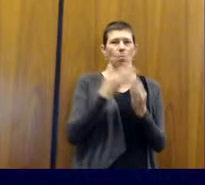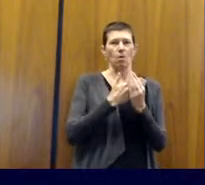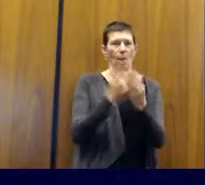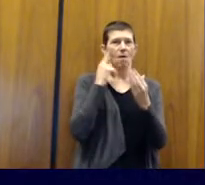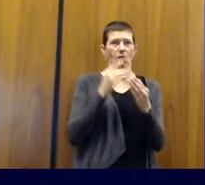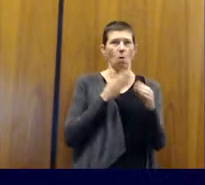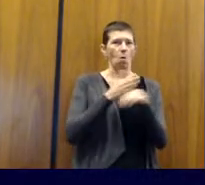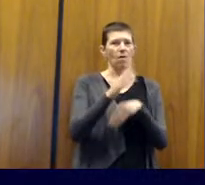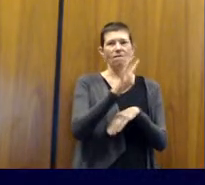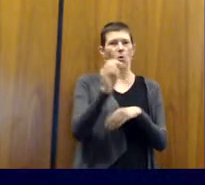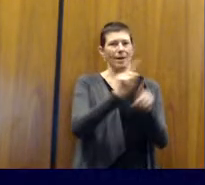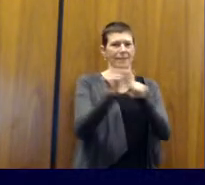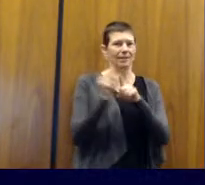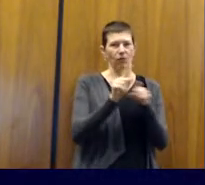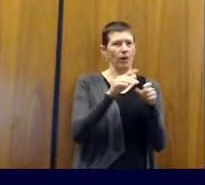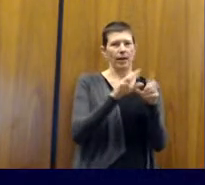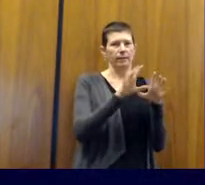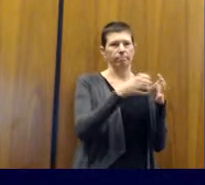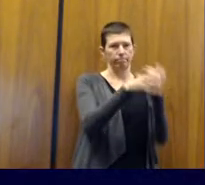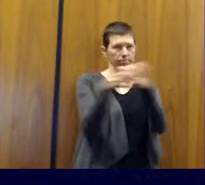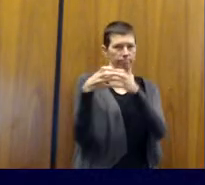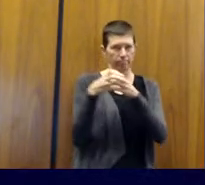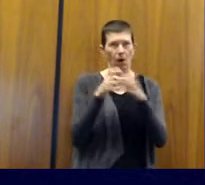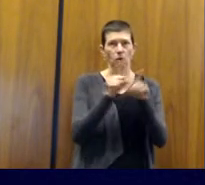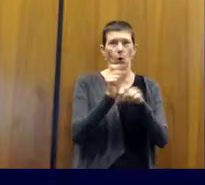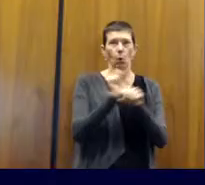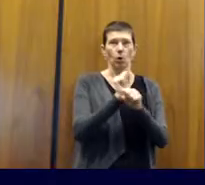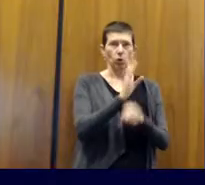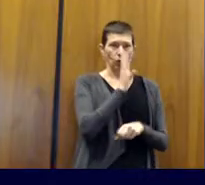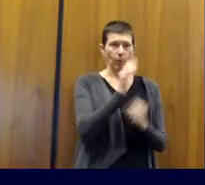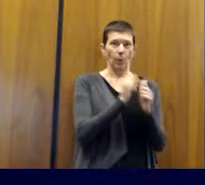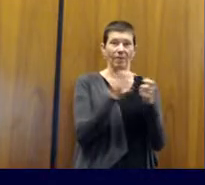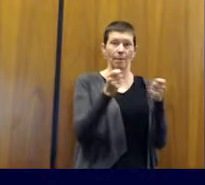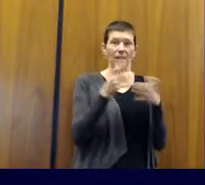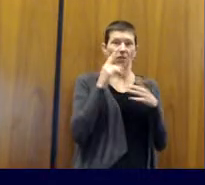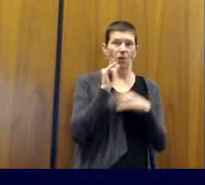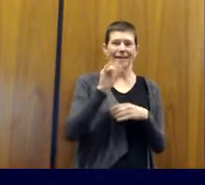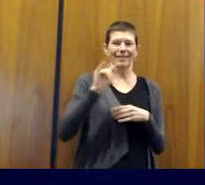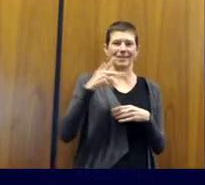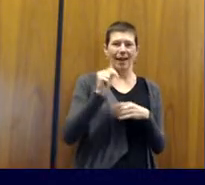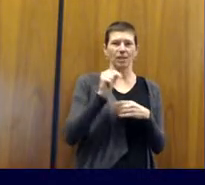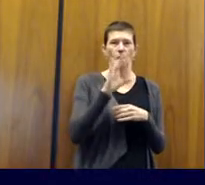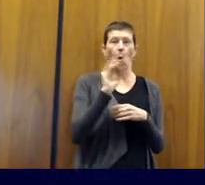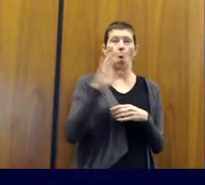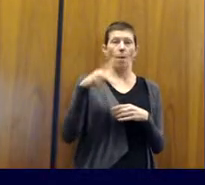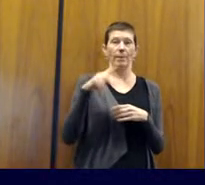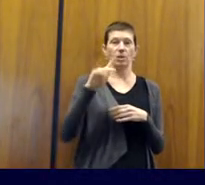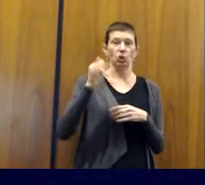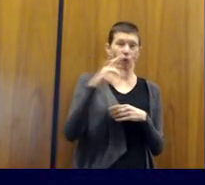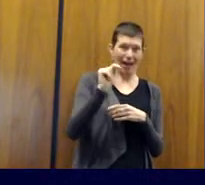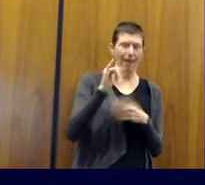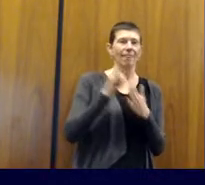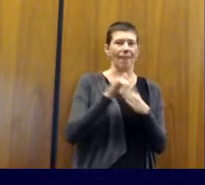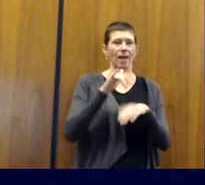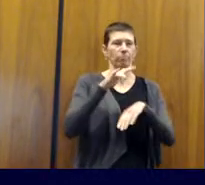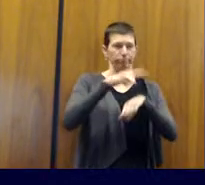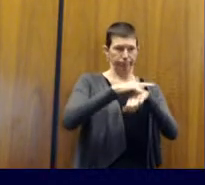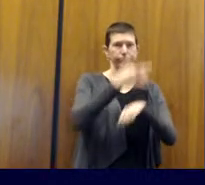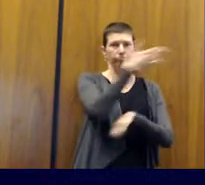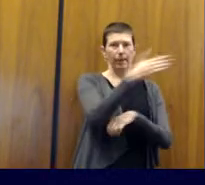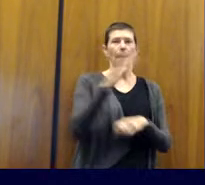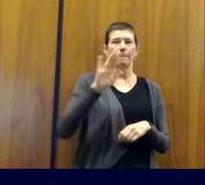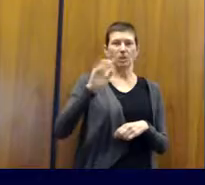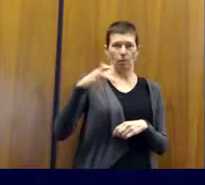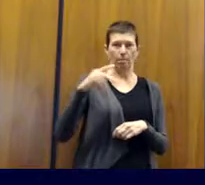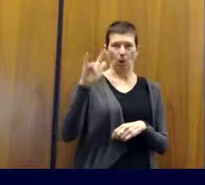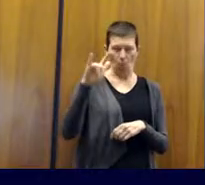40 entities. I also work directly with the management of Insight's corporate jet, which is based at Bishop Airport, giving